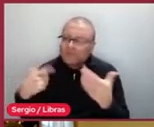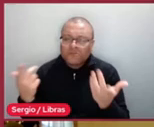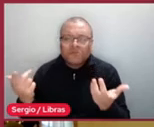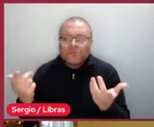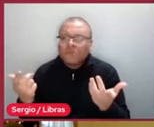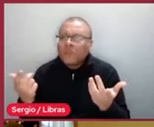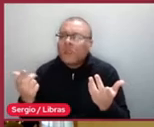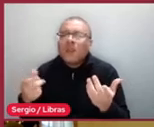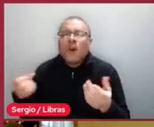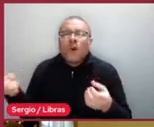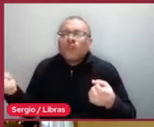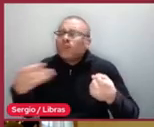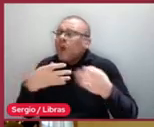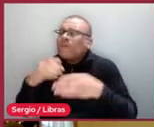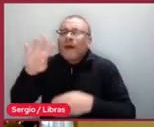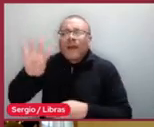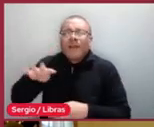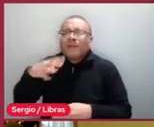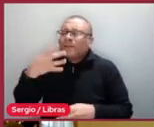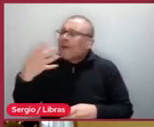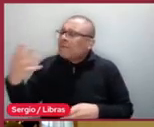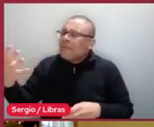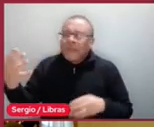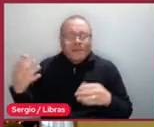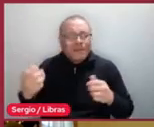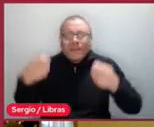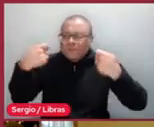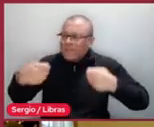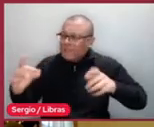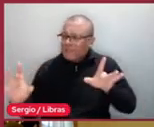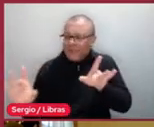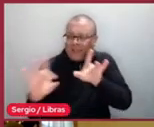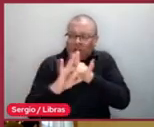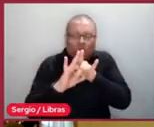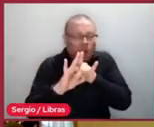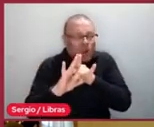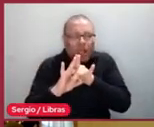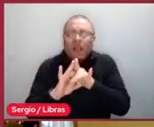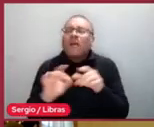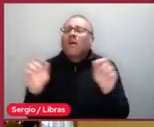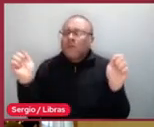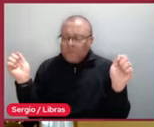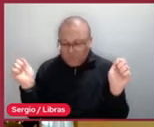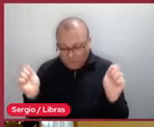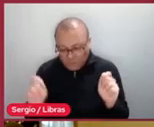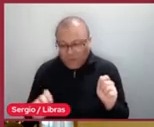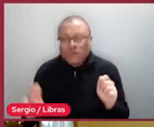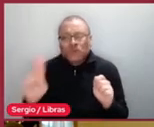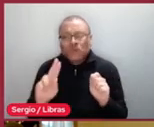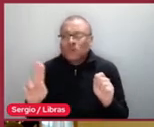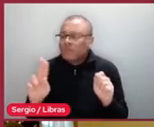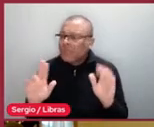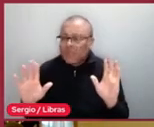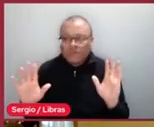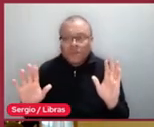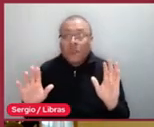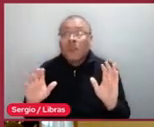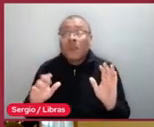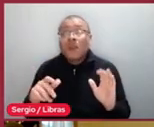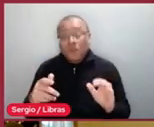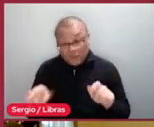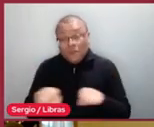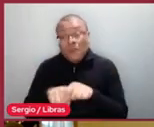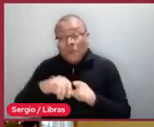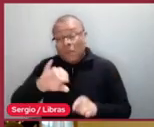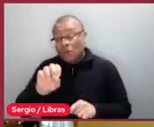any new table happens in the where or in the select or in the having clause, we can just auto join them and everything